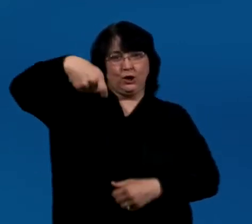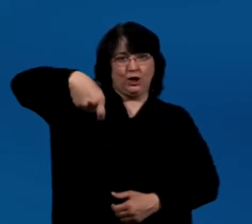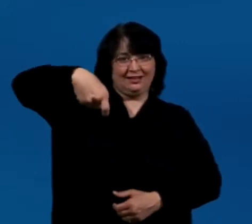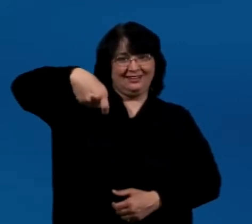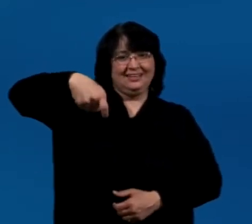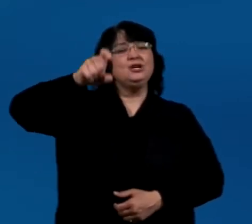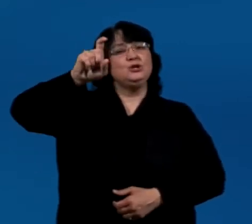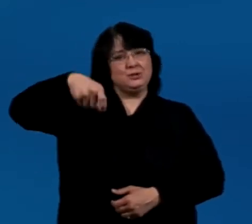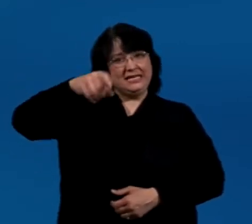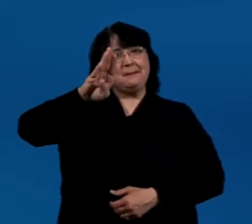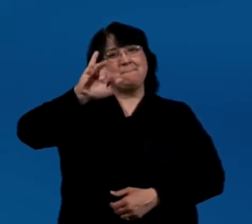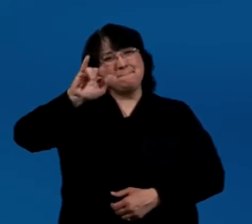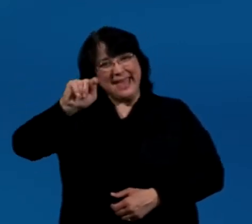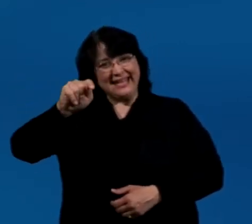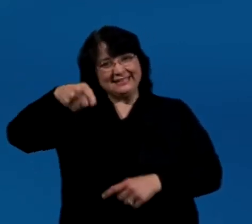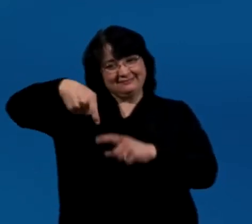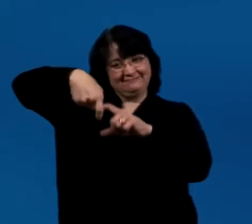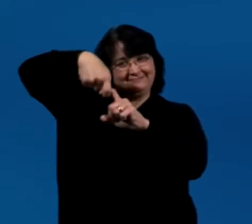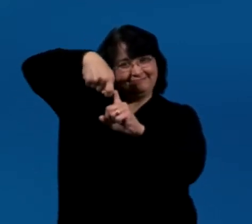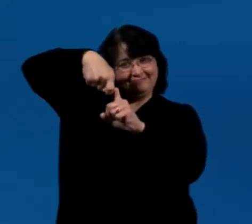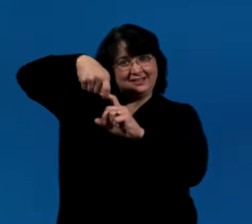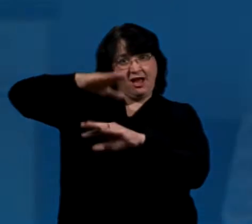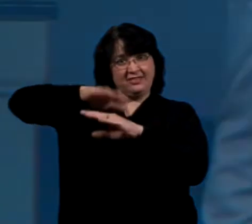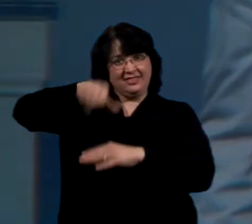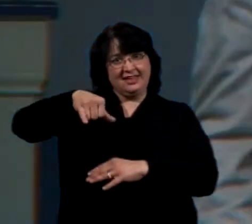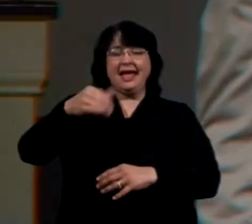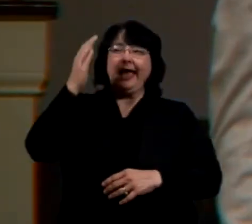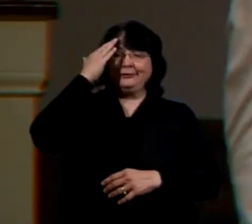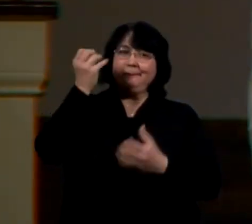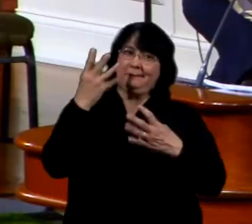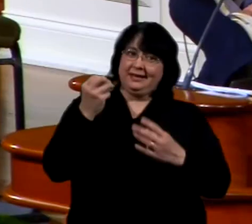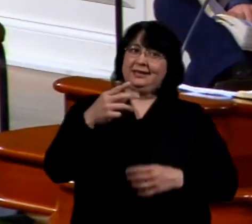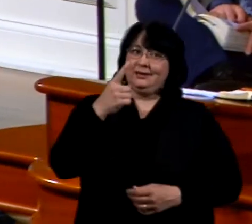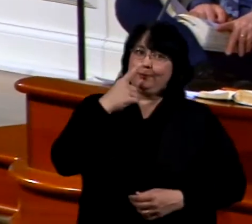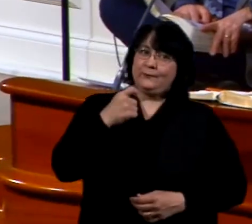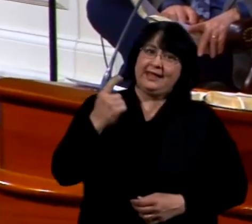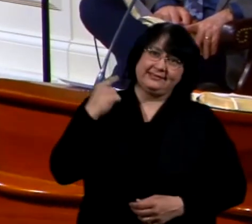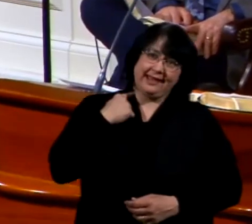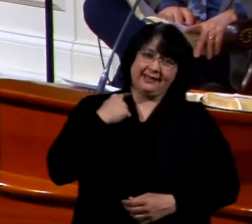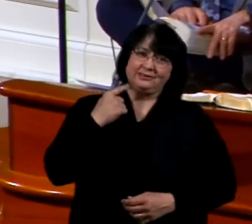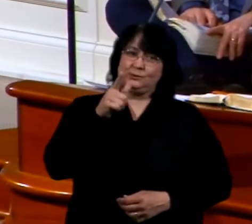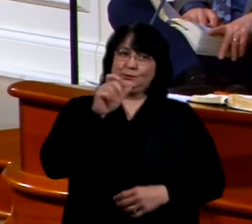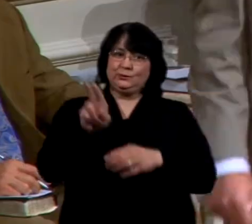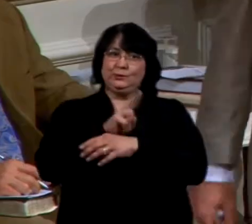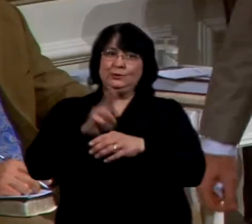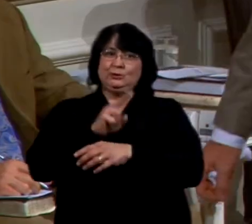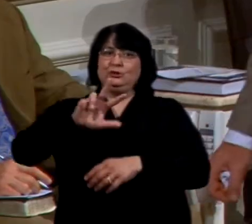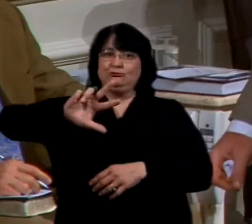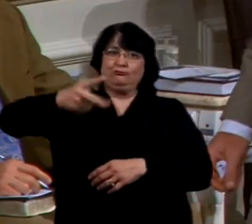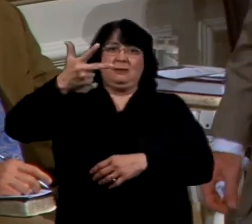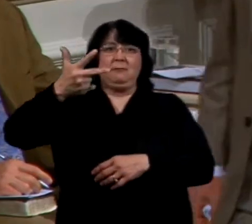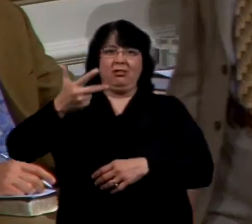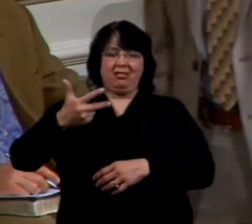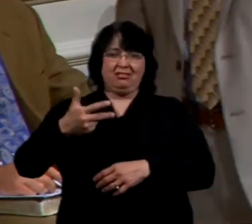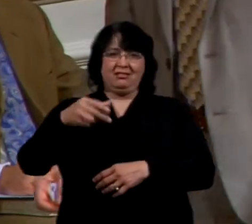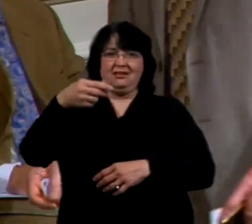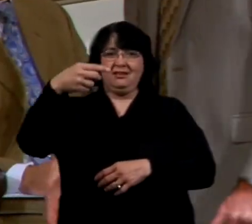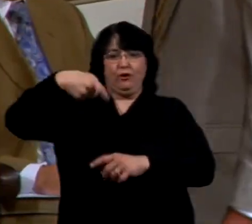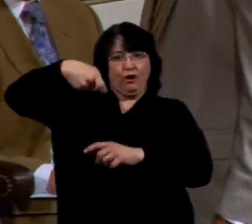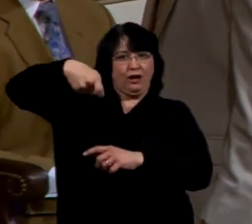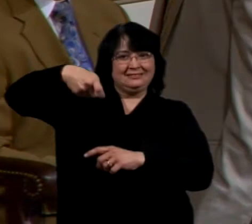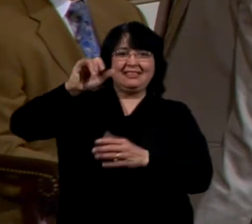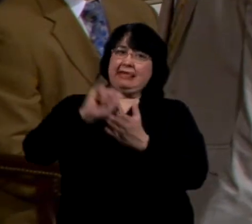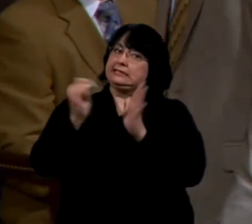You got to have bait on it. Now, I know a bunch of rednecks that, you know, used triple hooks, but